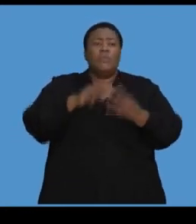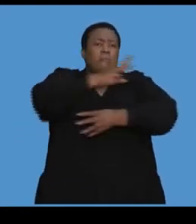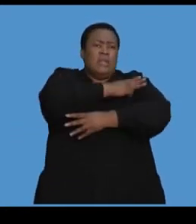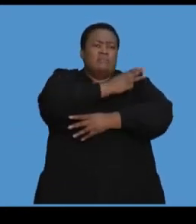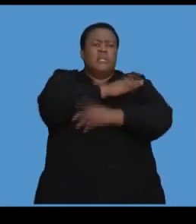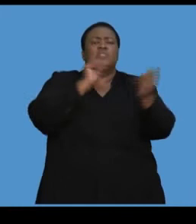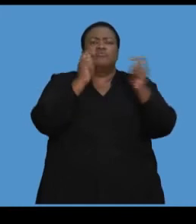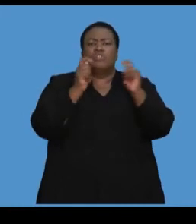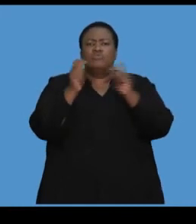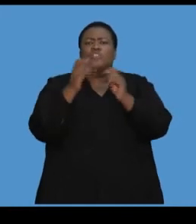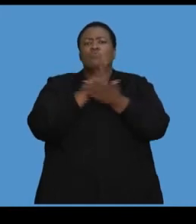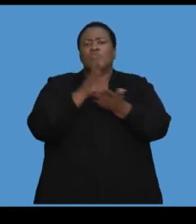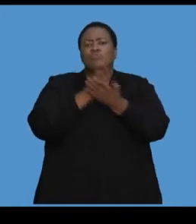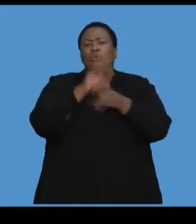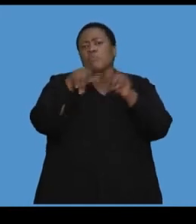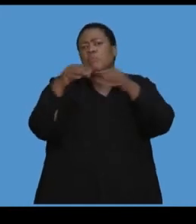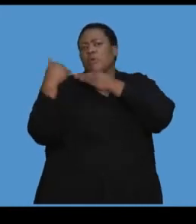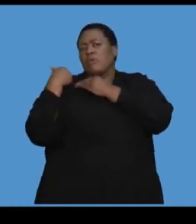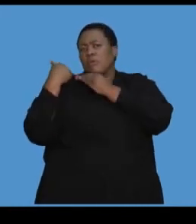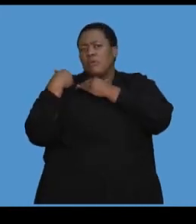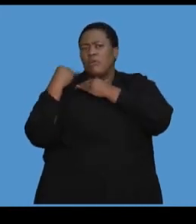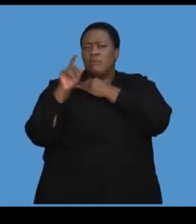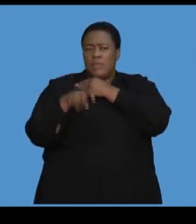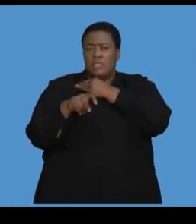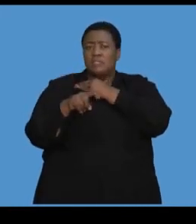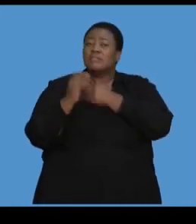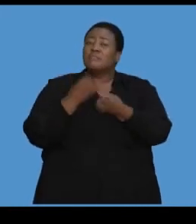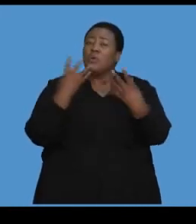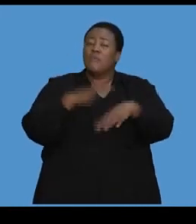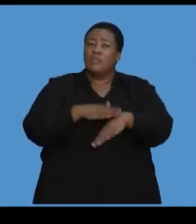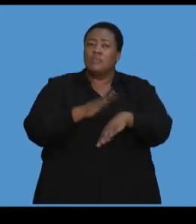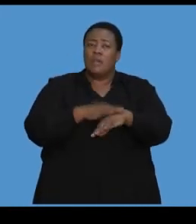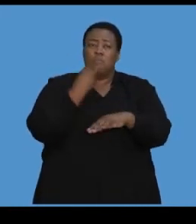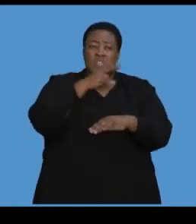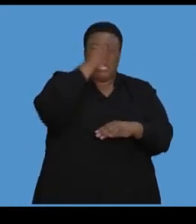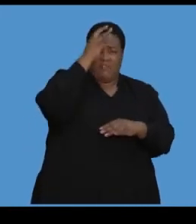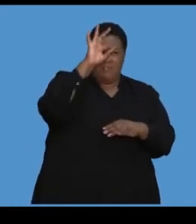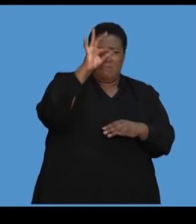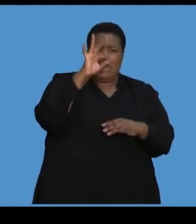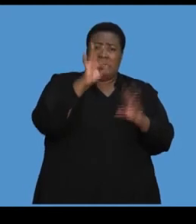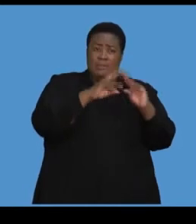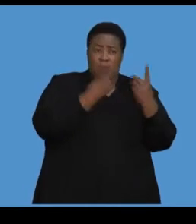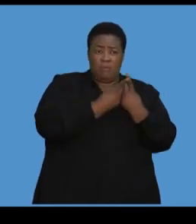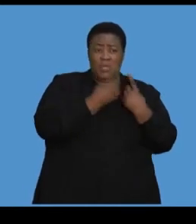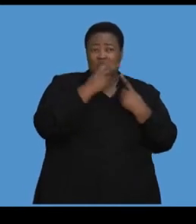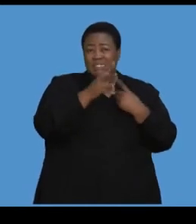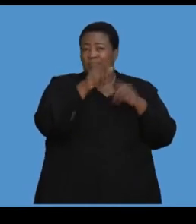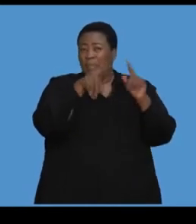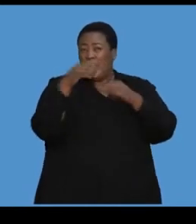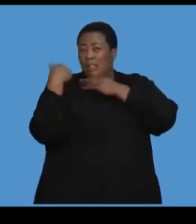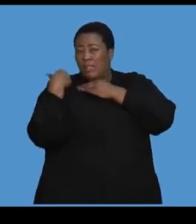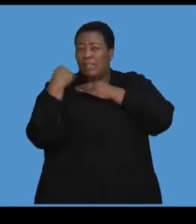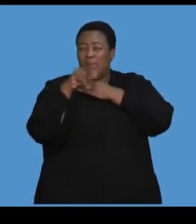management to ensure accountability there. In most cases, you find that in our parastatals, one of the problems there